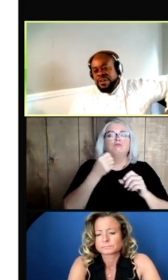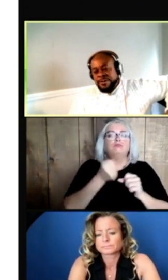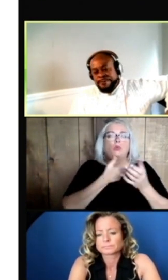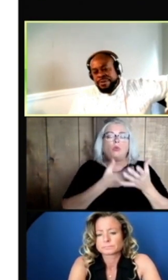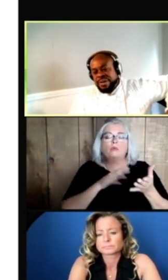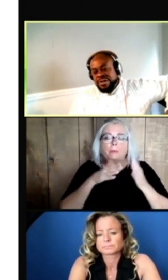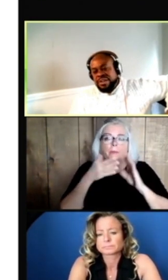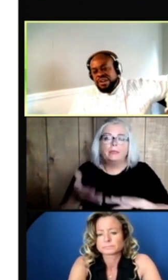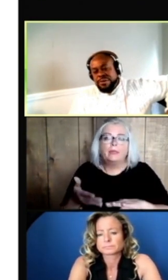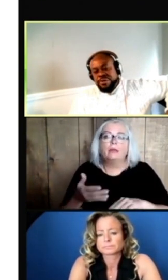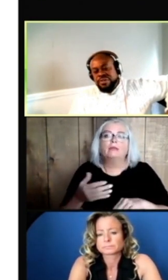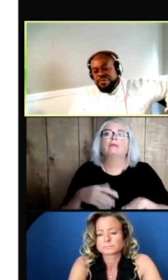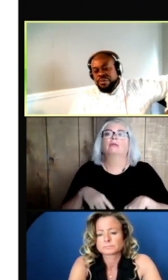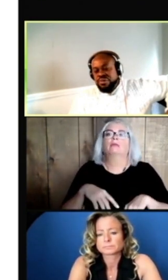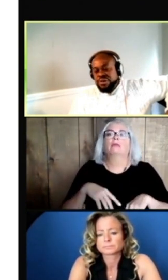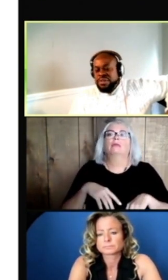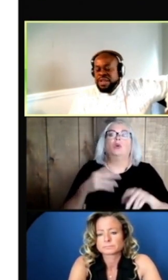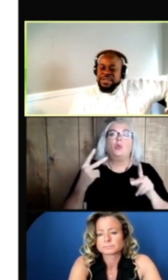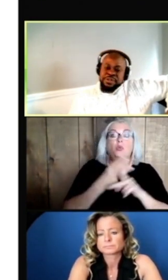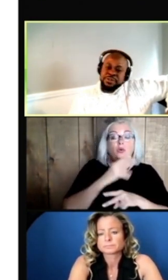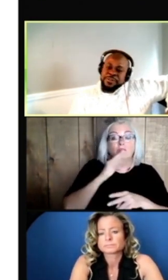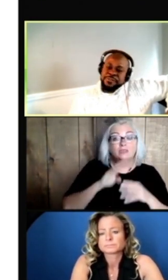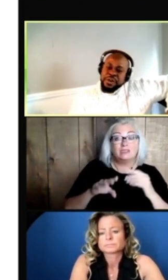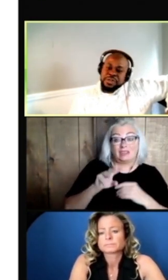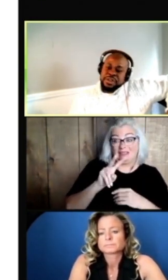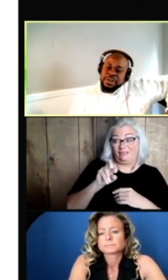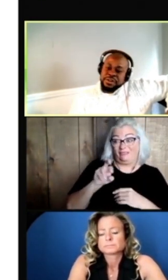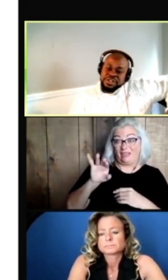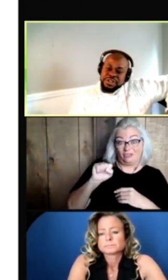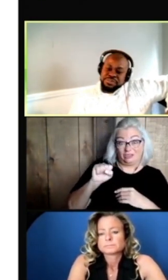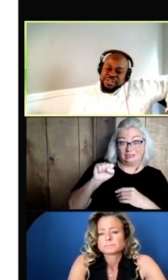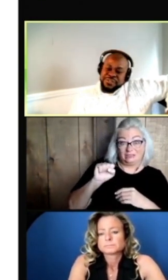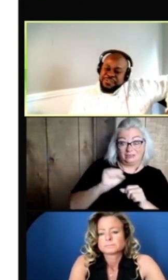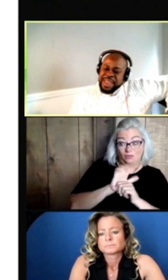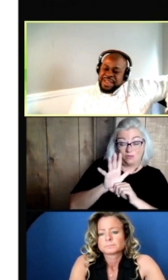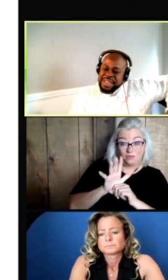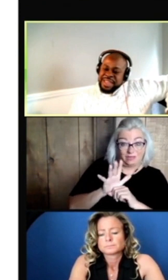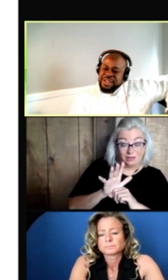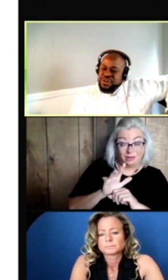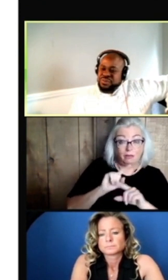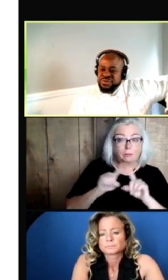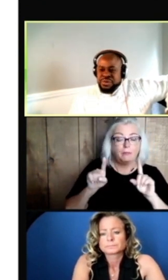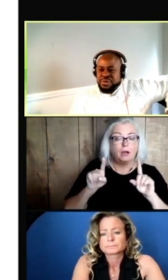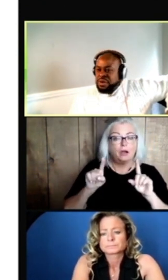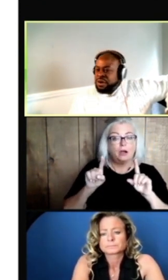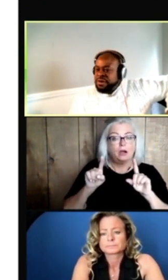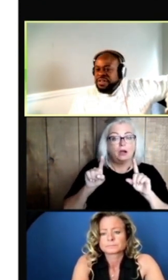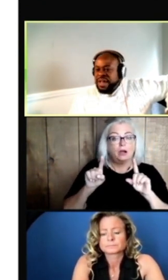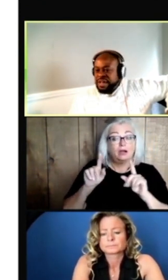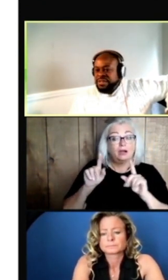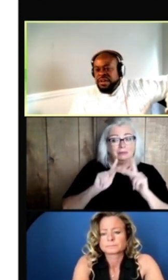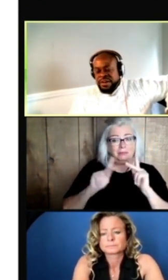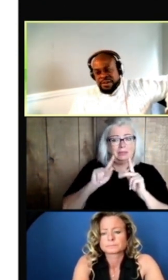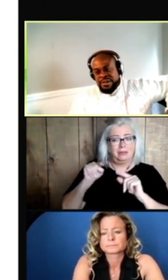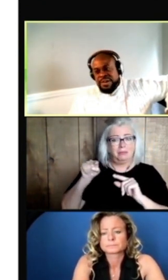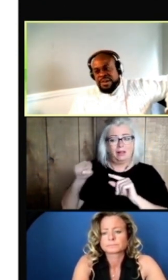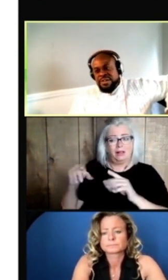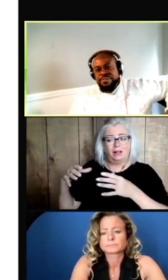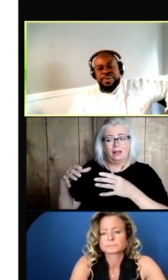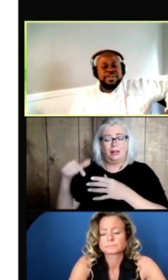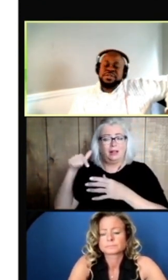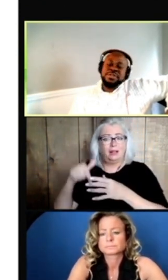virus itself. The numbers of people who know that statement to be false is encouraging, but the fact that the don't knows are as high as they